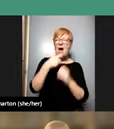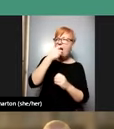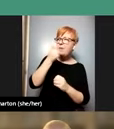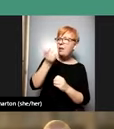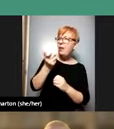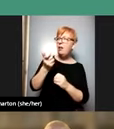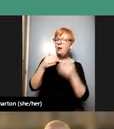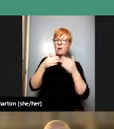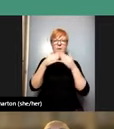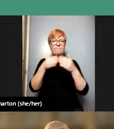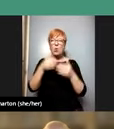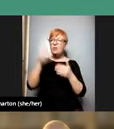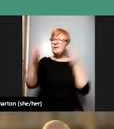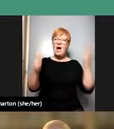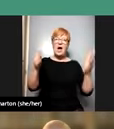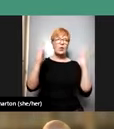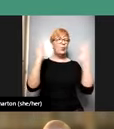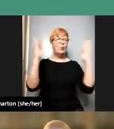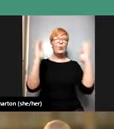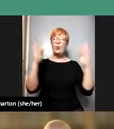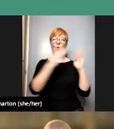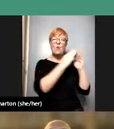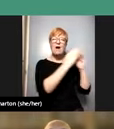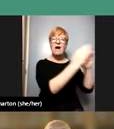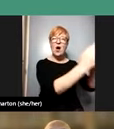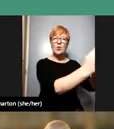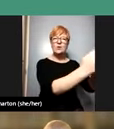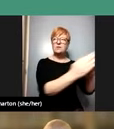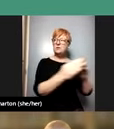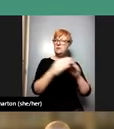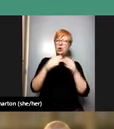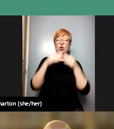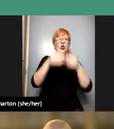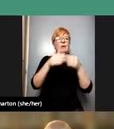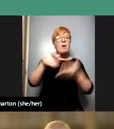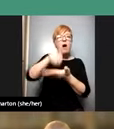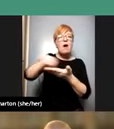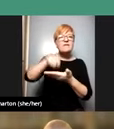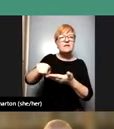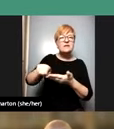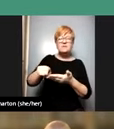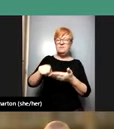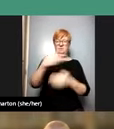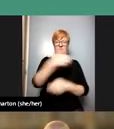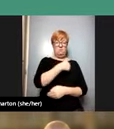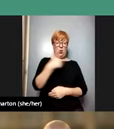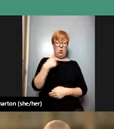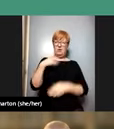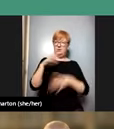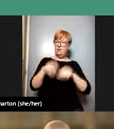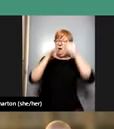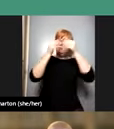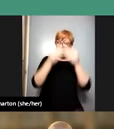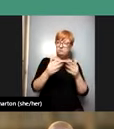portside warehouses and shippers' offices. The morning opening, sickly, diseased and dull,